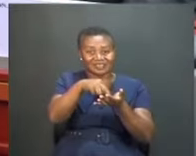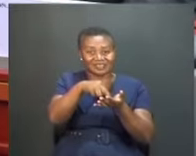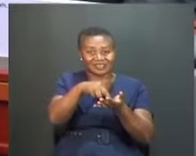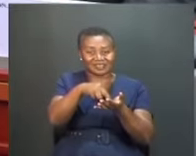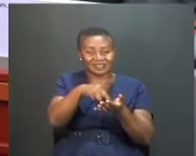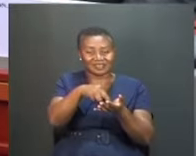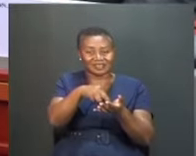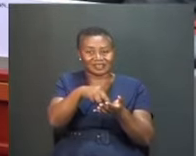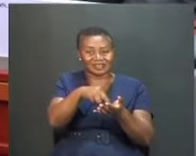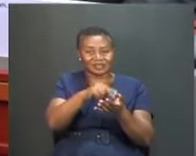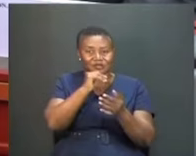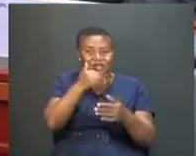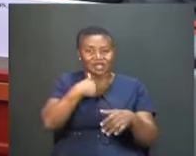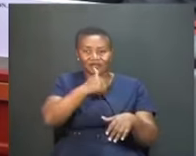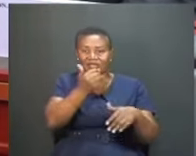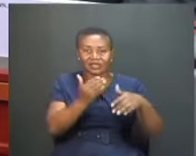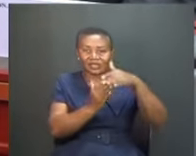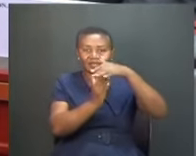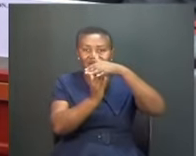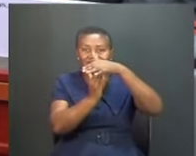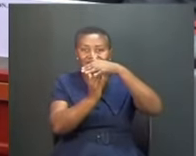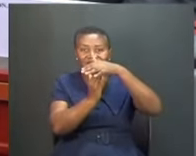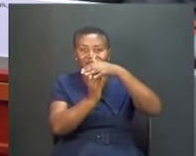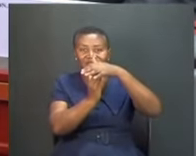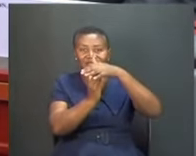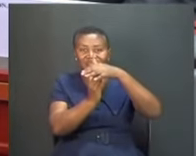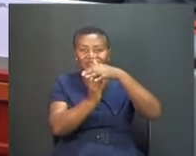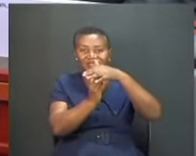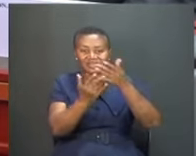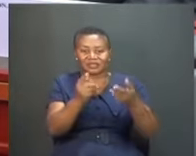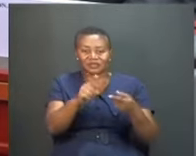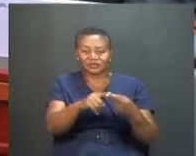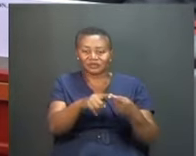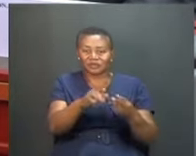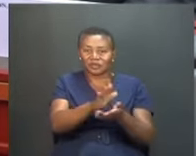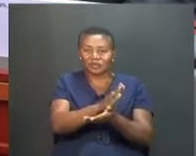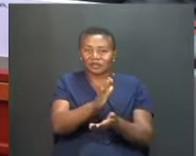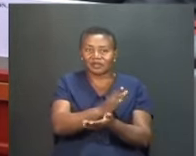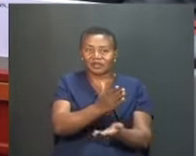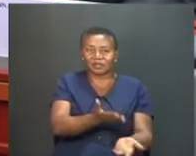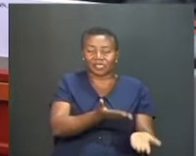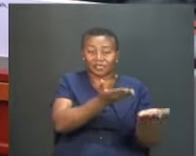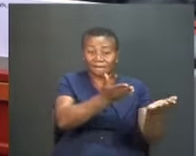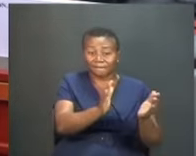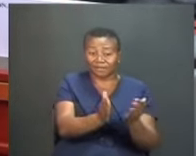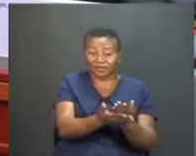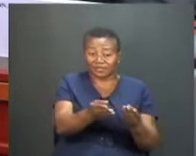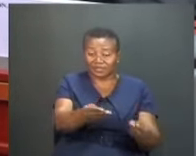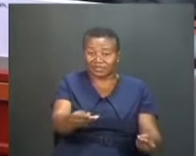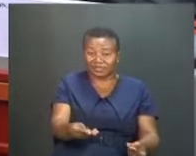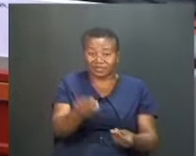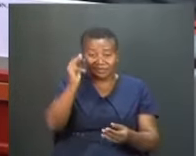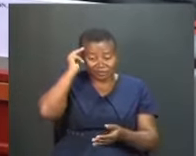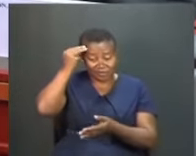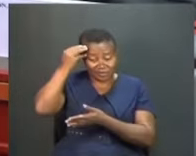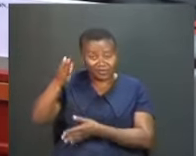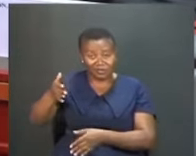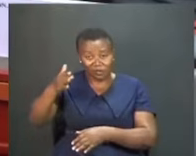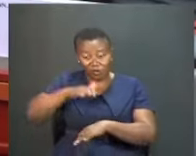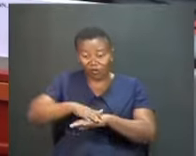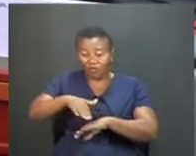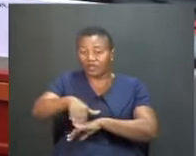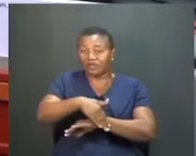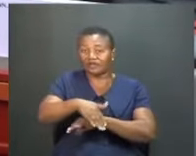objection to the paper being laid by the lands minister on behalf of the local government. He had no objection.